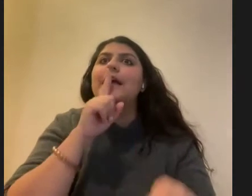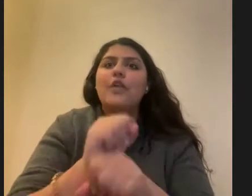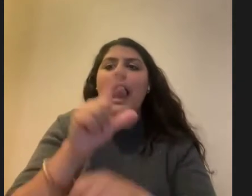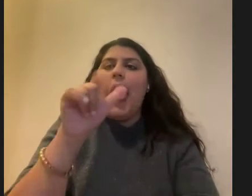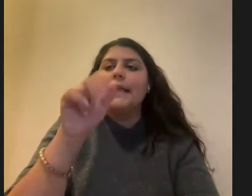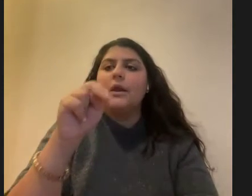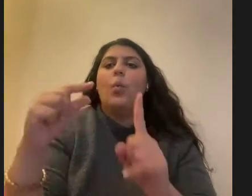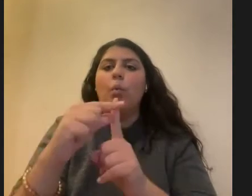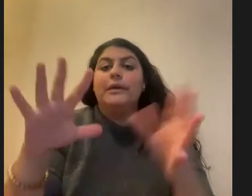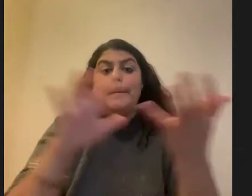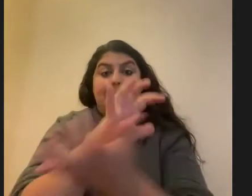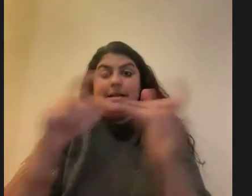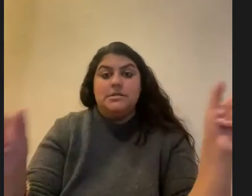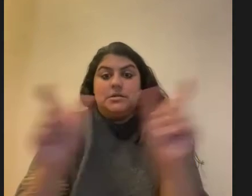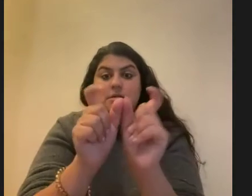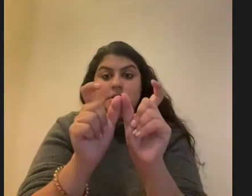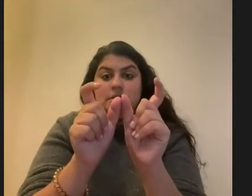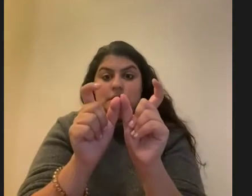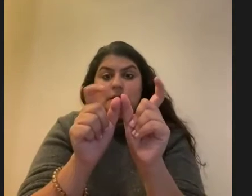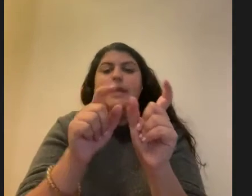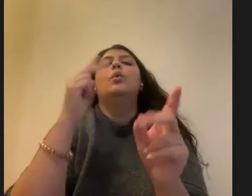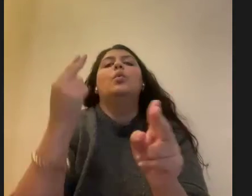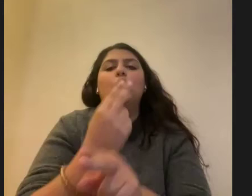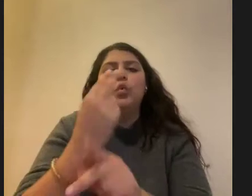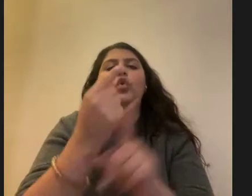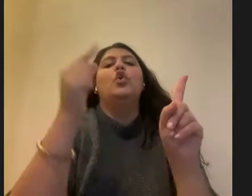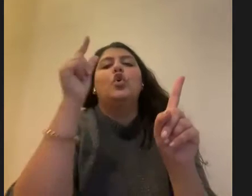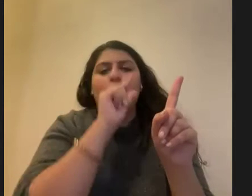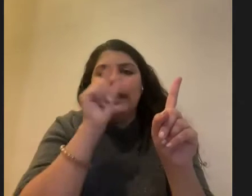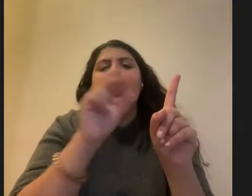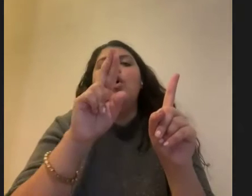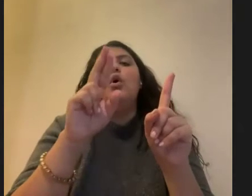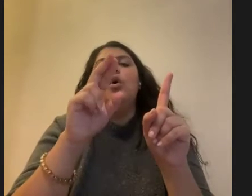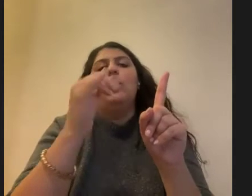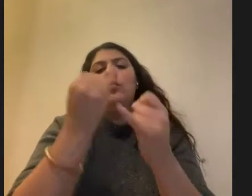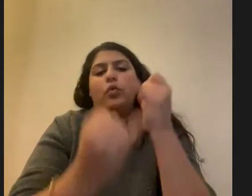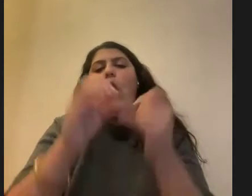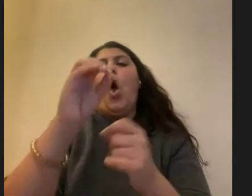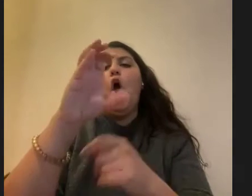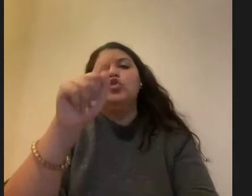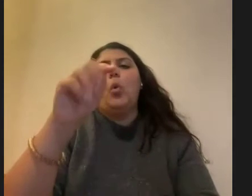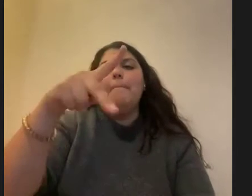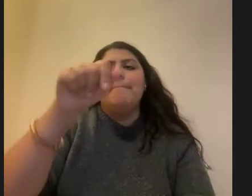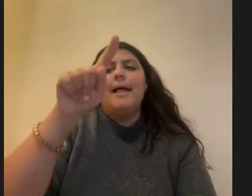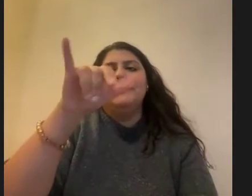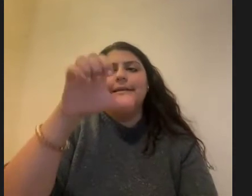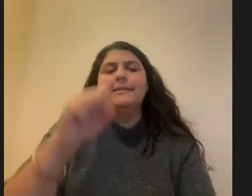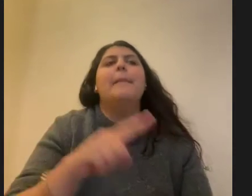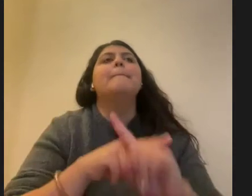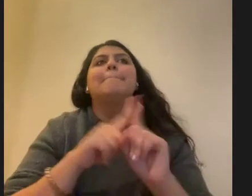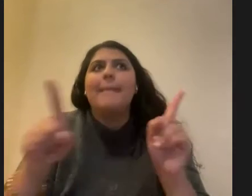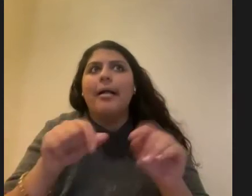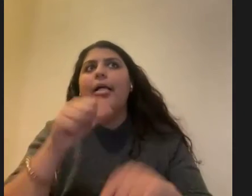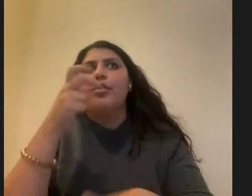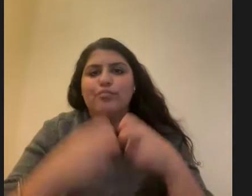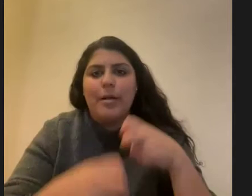a mush, you would then use the Greek root instead, which would be octopodes. But then the other problem with that is that it's